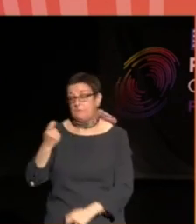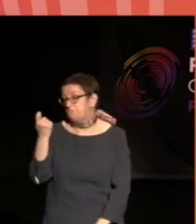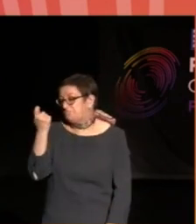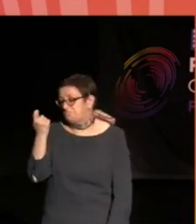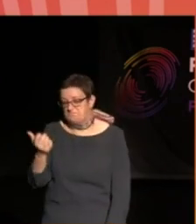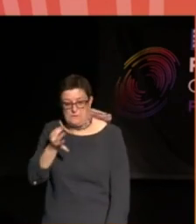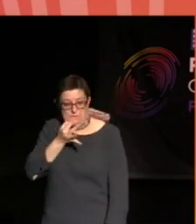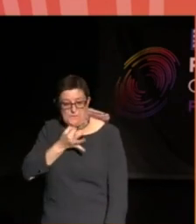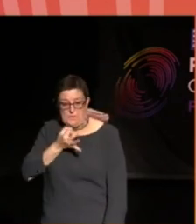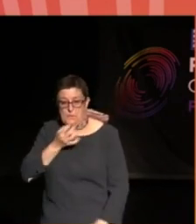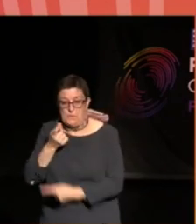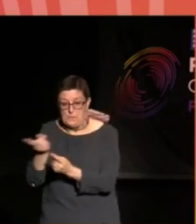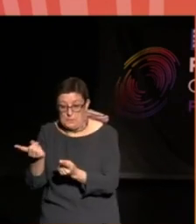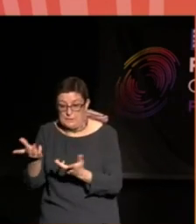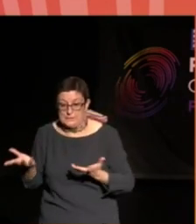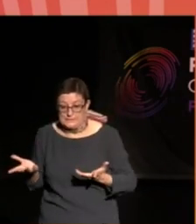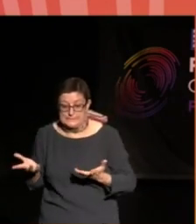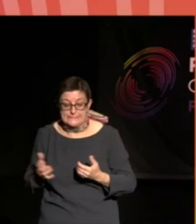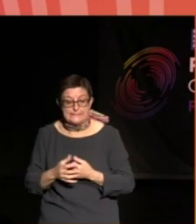or inconsequently, there are